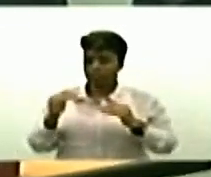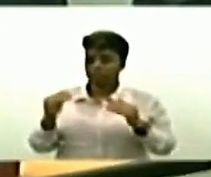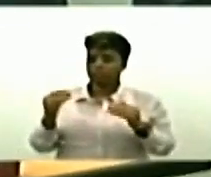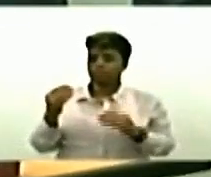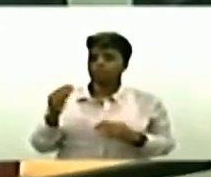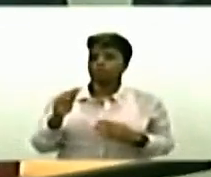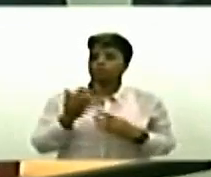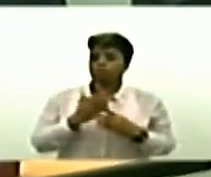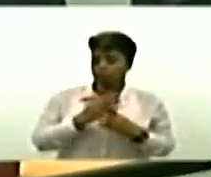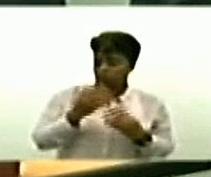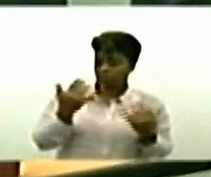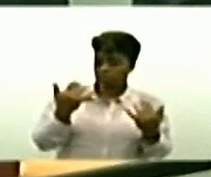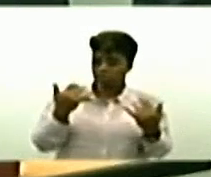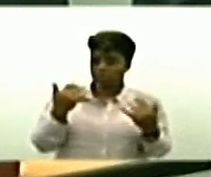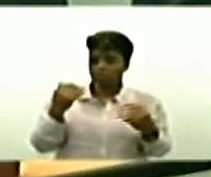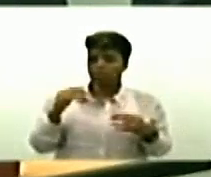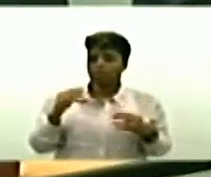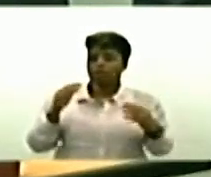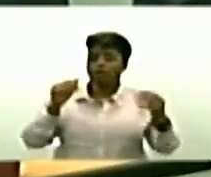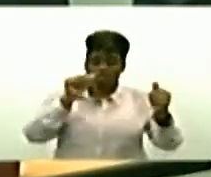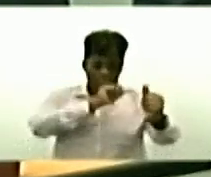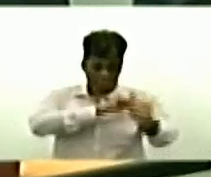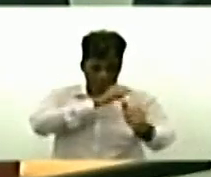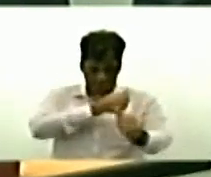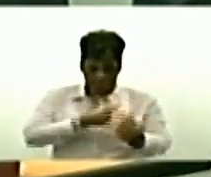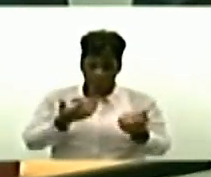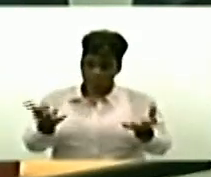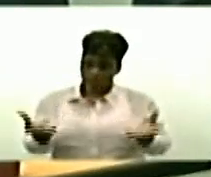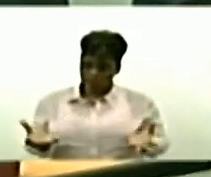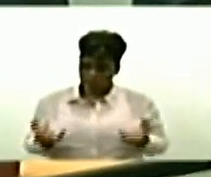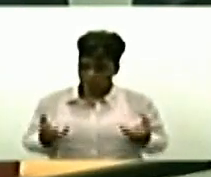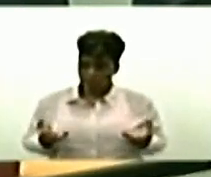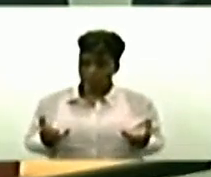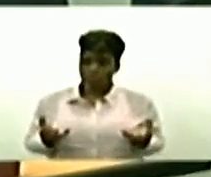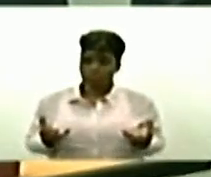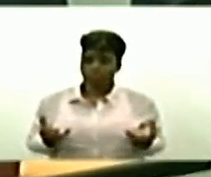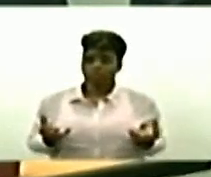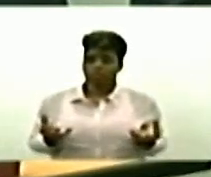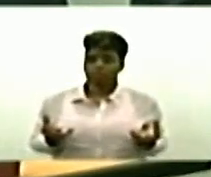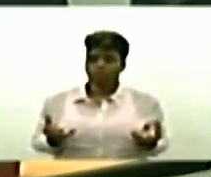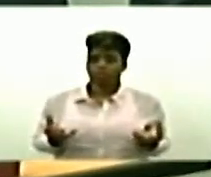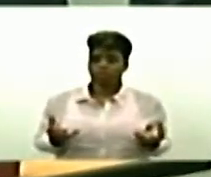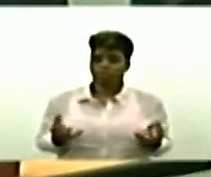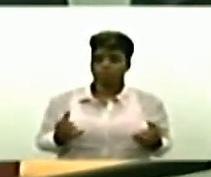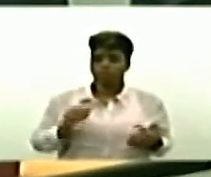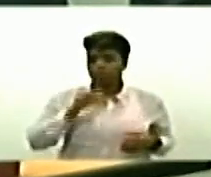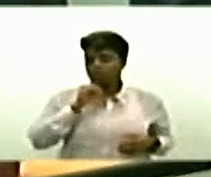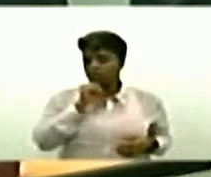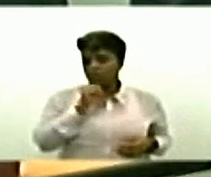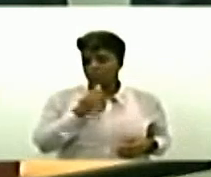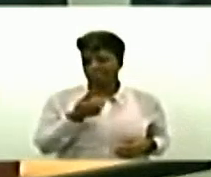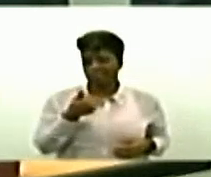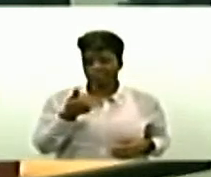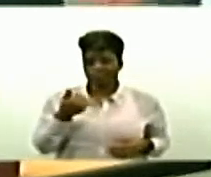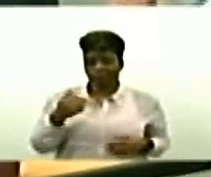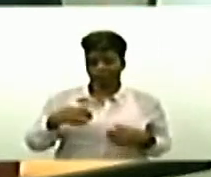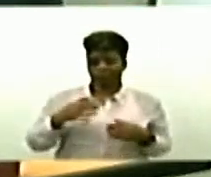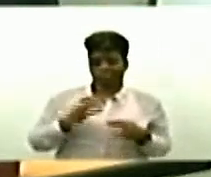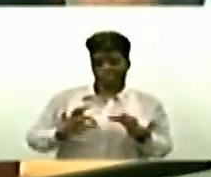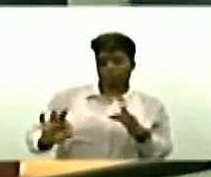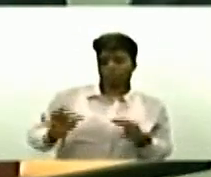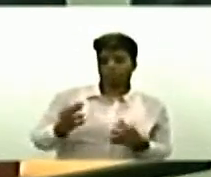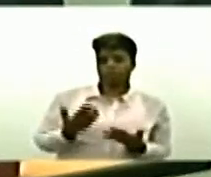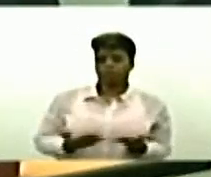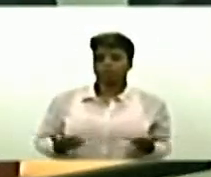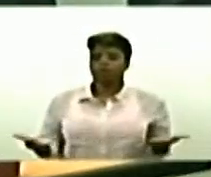presence that you would want, the authority that you would want a traffic warden to exude. It's not a casual function. And as you